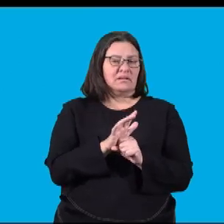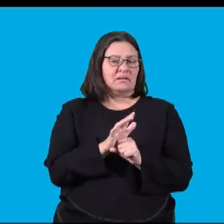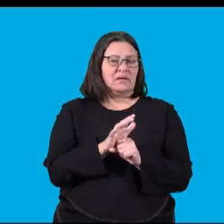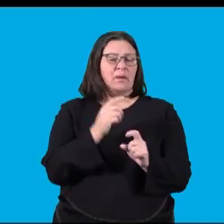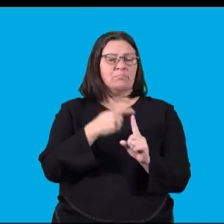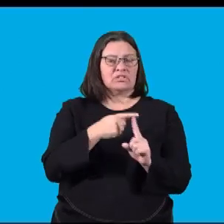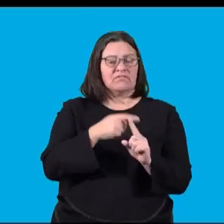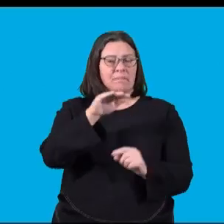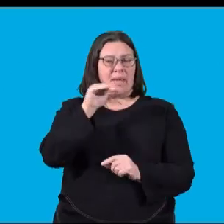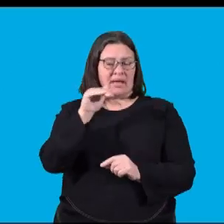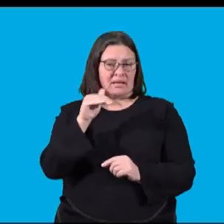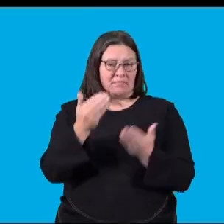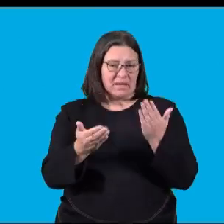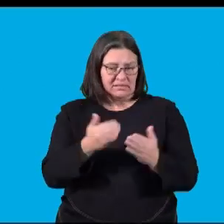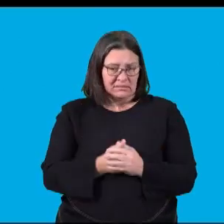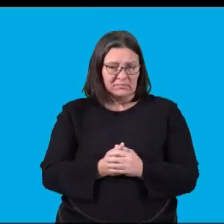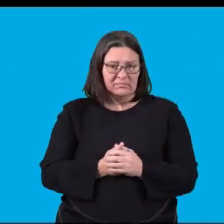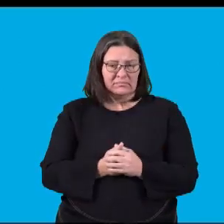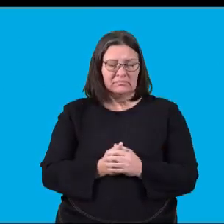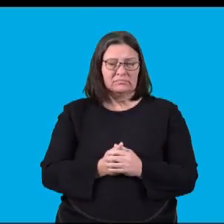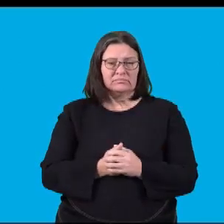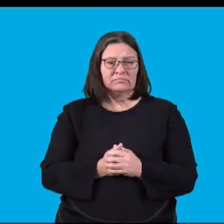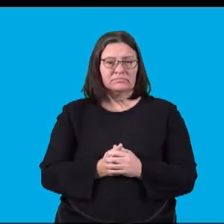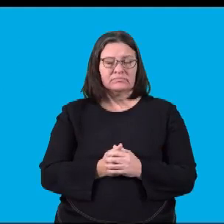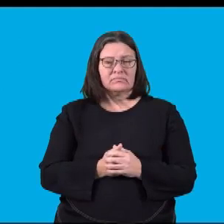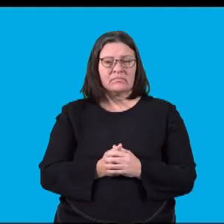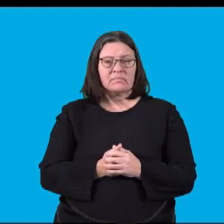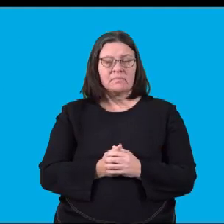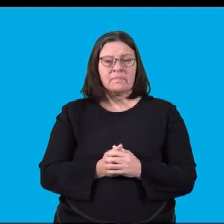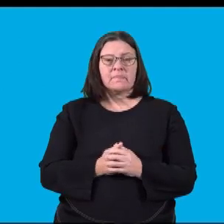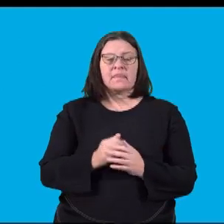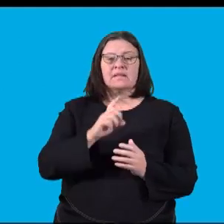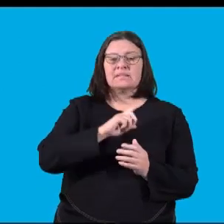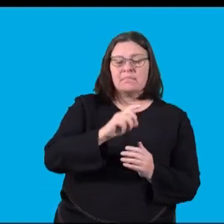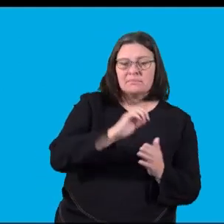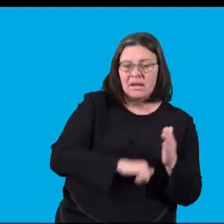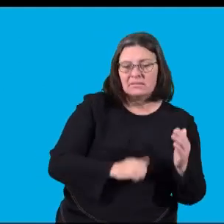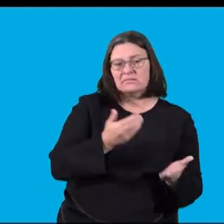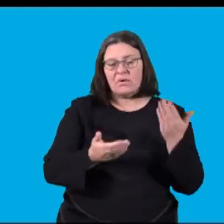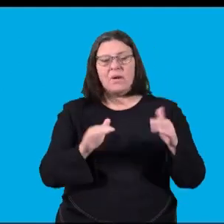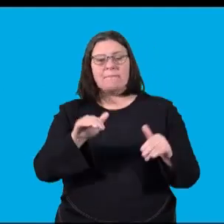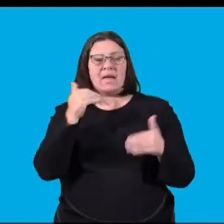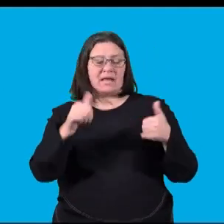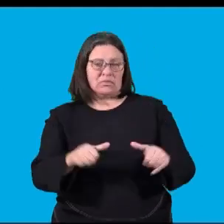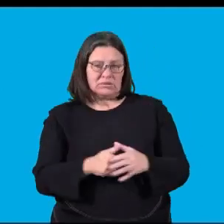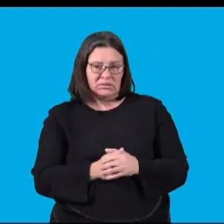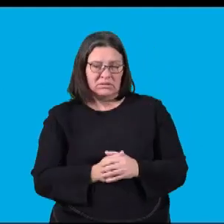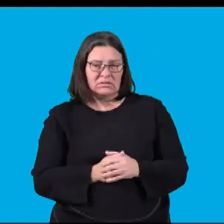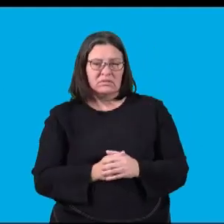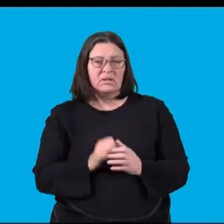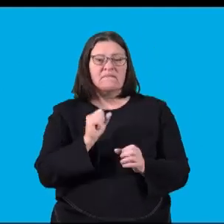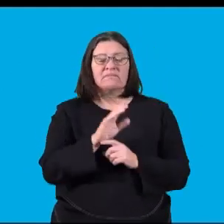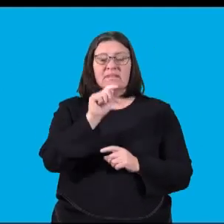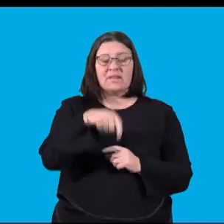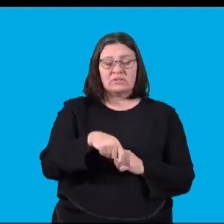bank balance? If we have a positive bank balance, there is a favorable bank balance, debit balance on the bank account. We